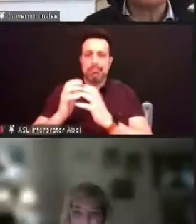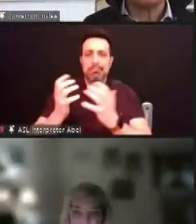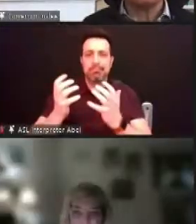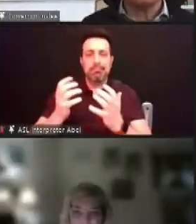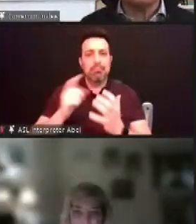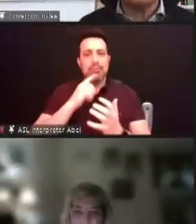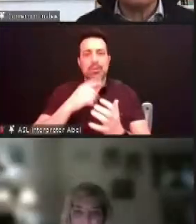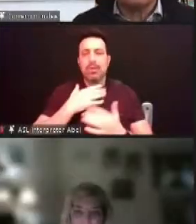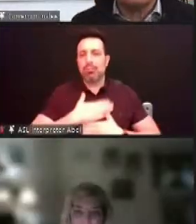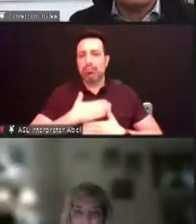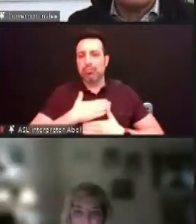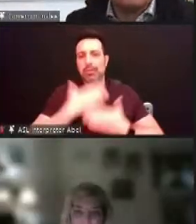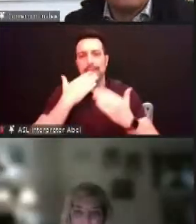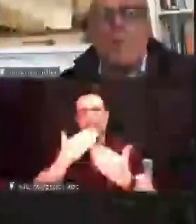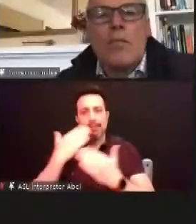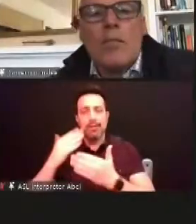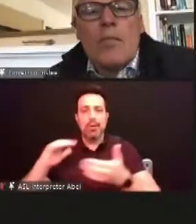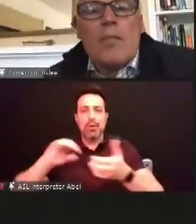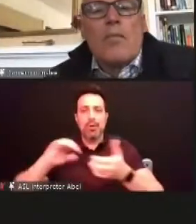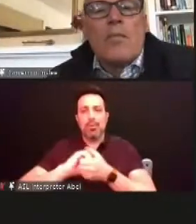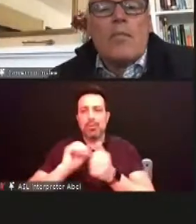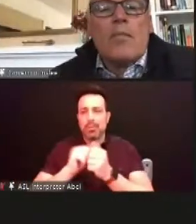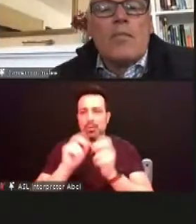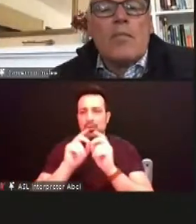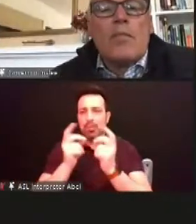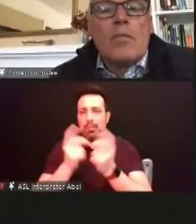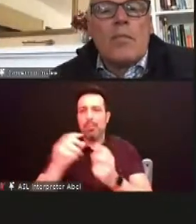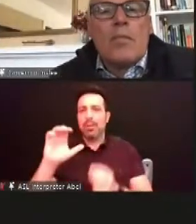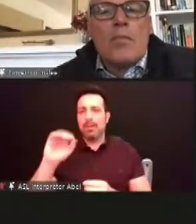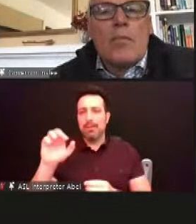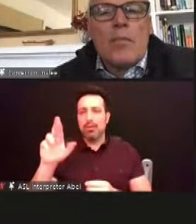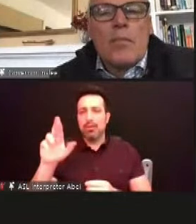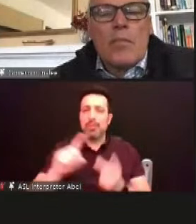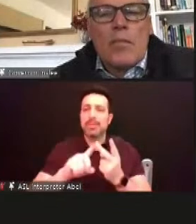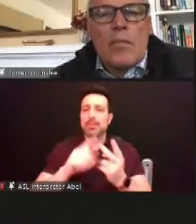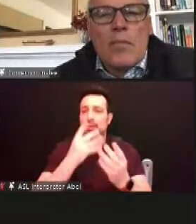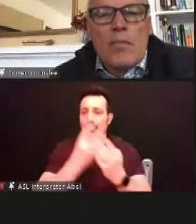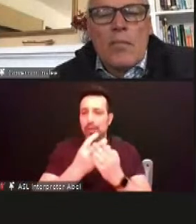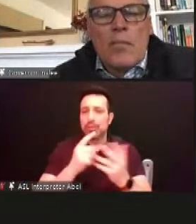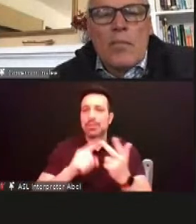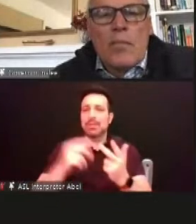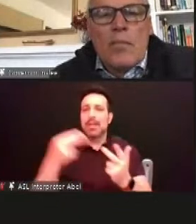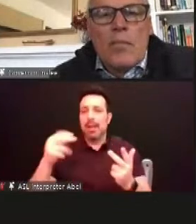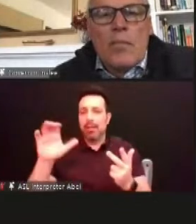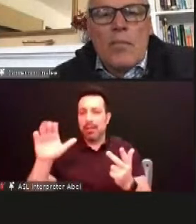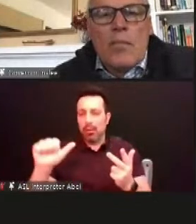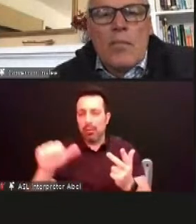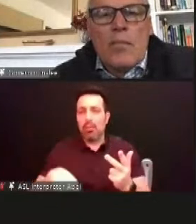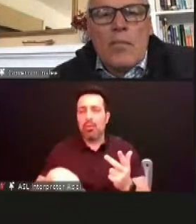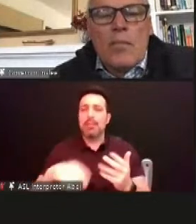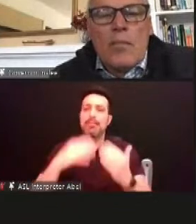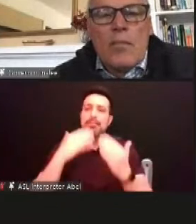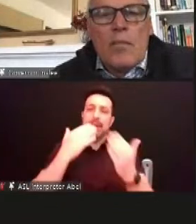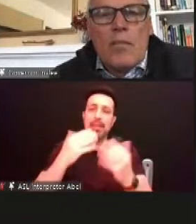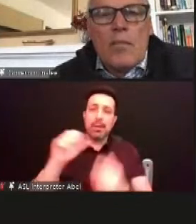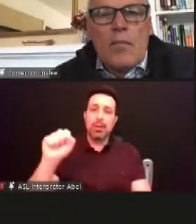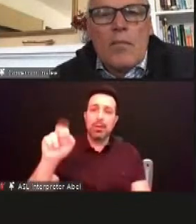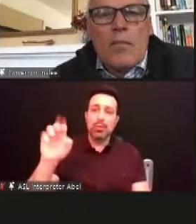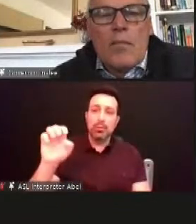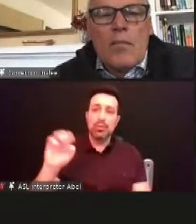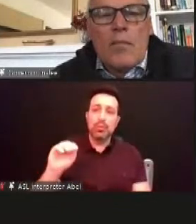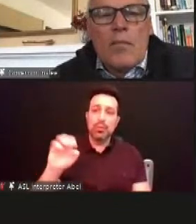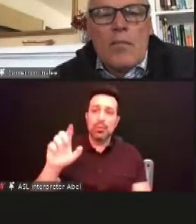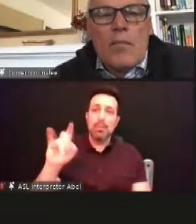are so appreciative of the partnership with the Department of Commerce, the Department of Corrections, and the Healthcare Authority. And thank you to Sue,